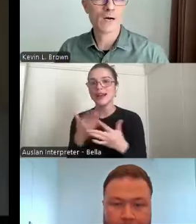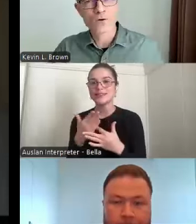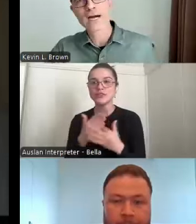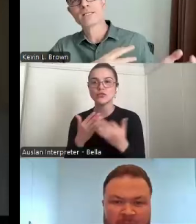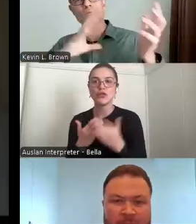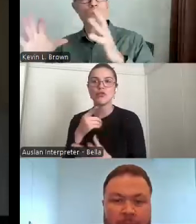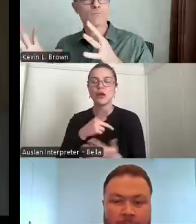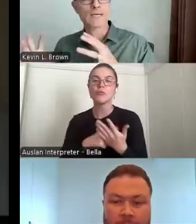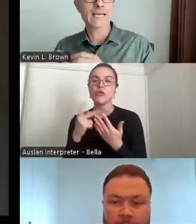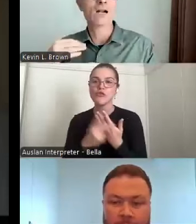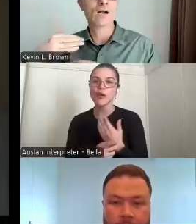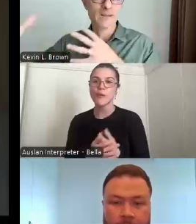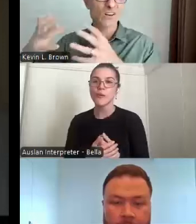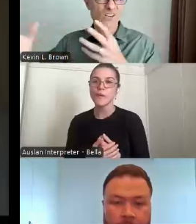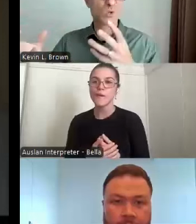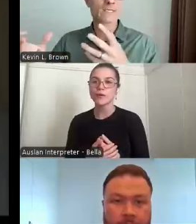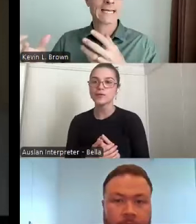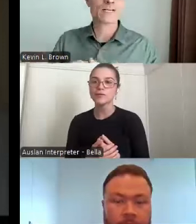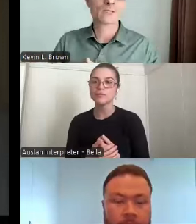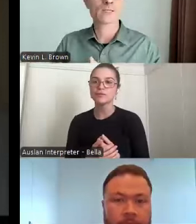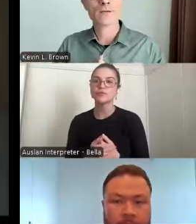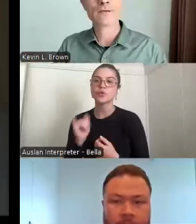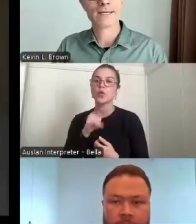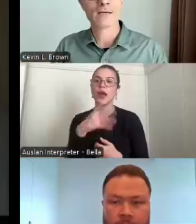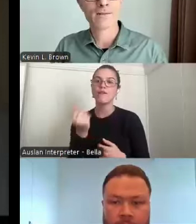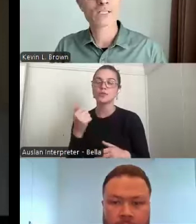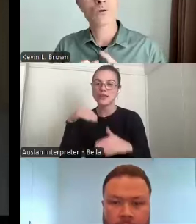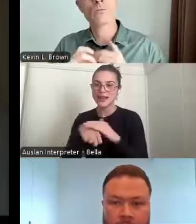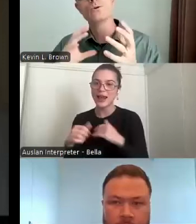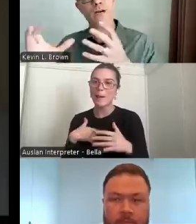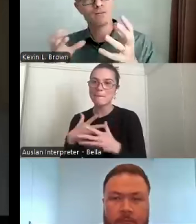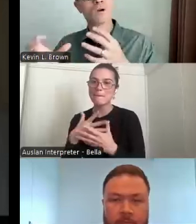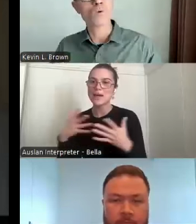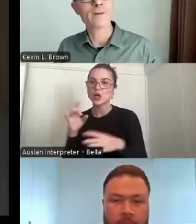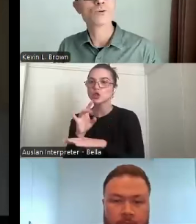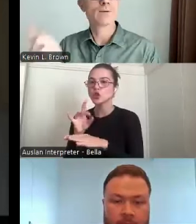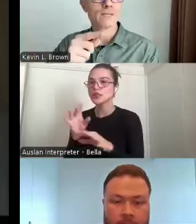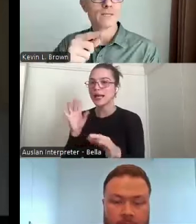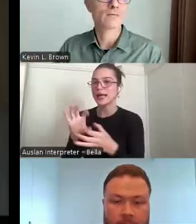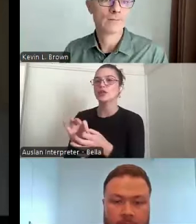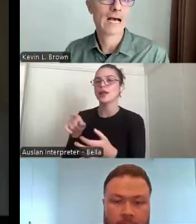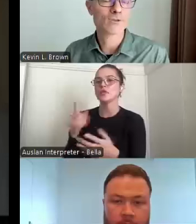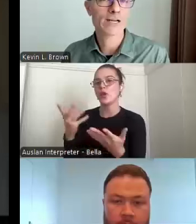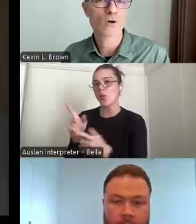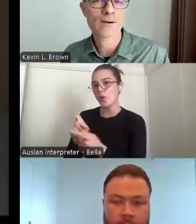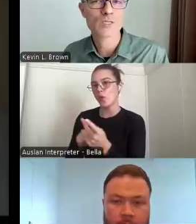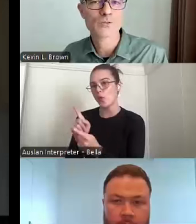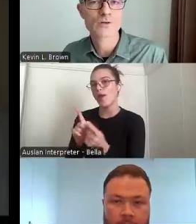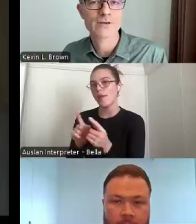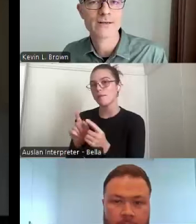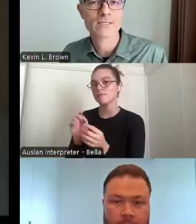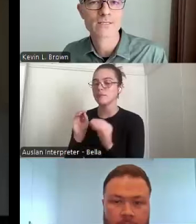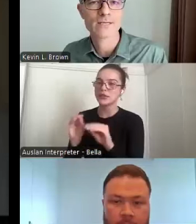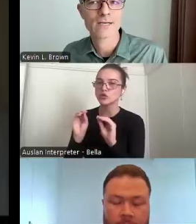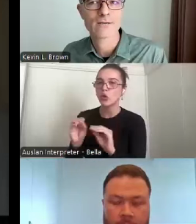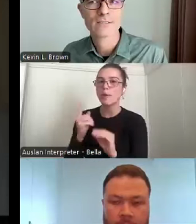program. Otherwise, it's more of like in our bigger consulting engagements. That's when we do our kind of one-on-one mentoring. But this live training program that's on the